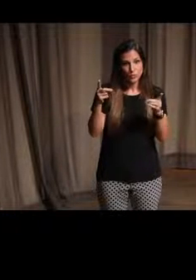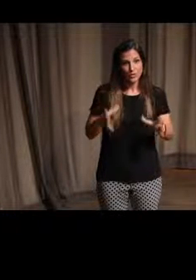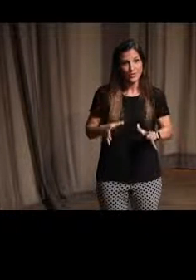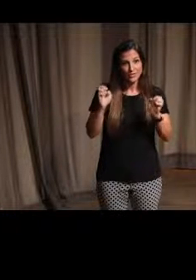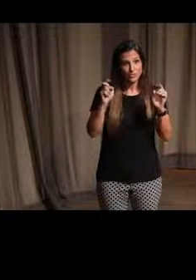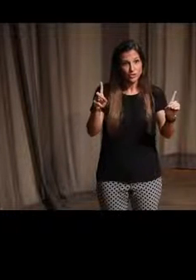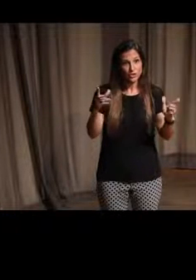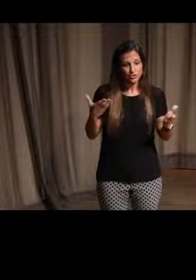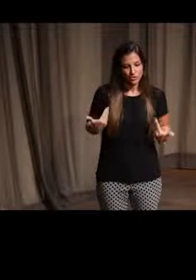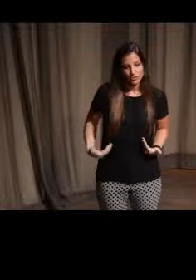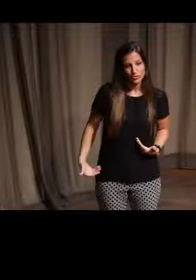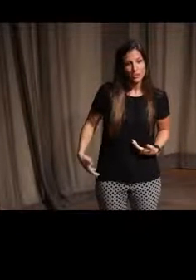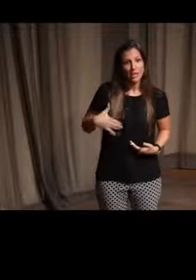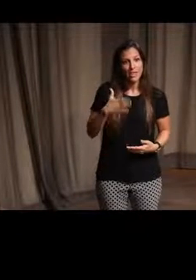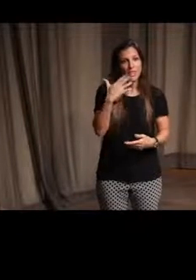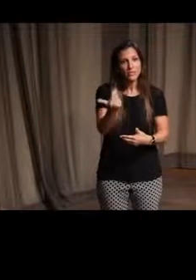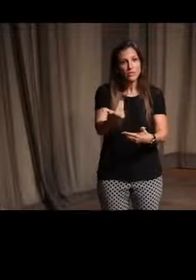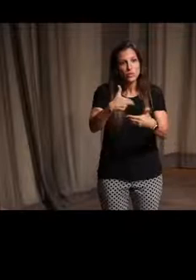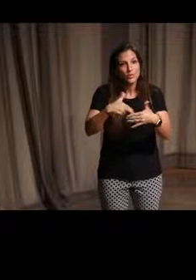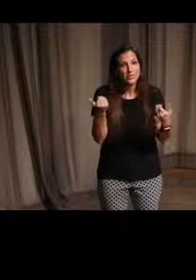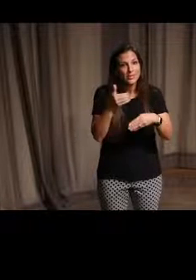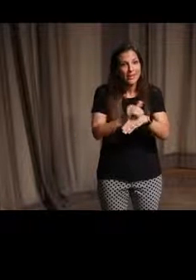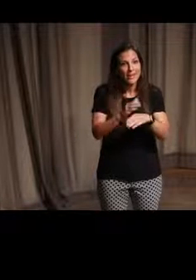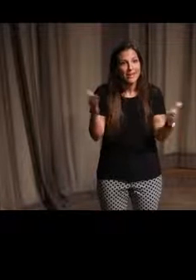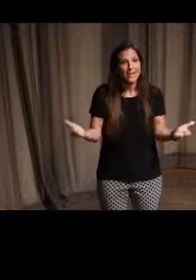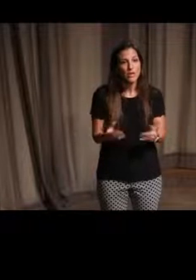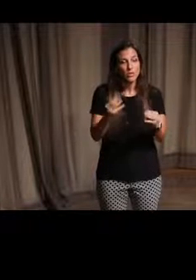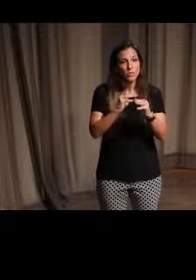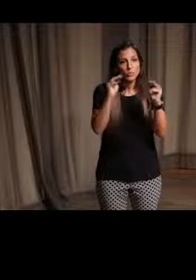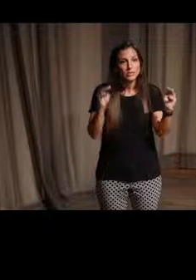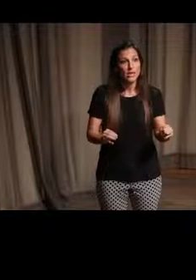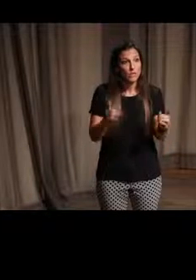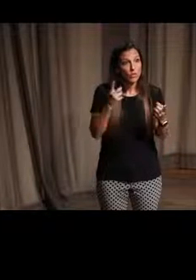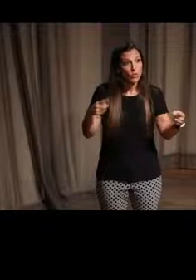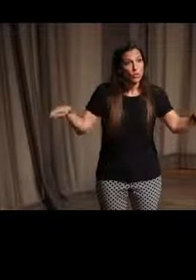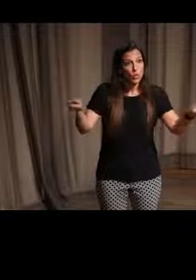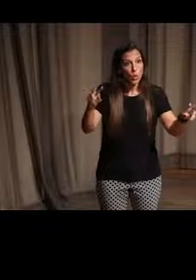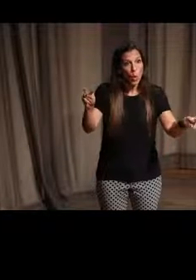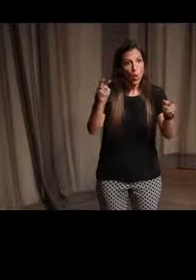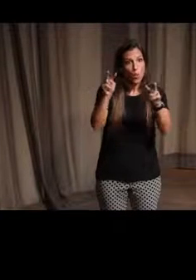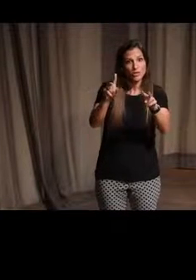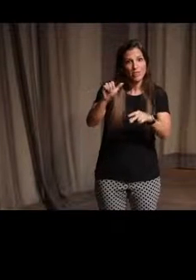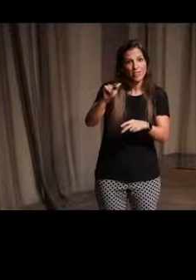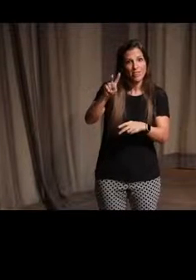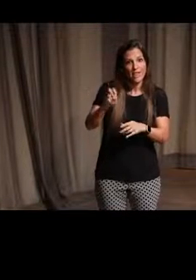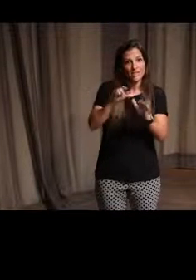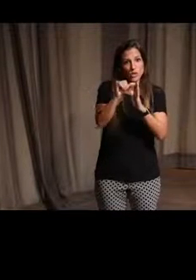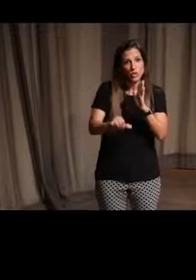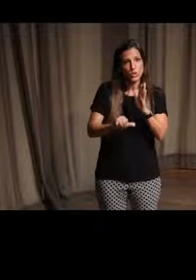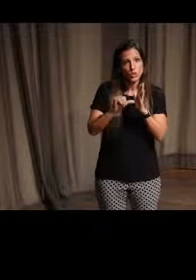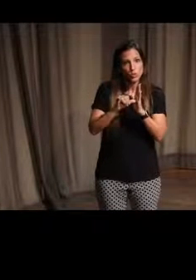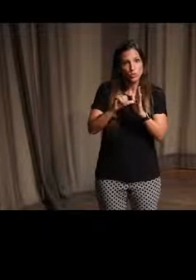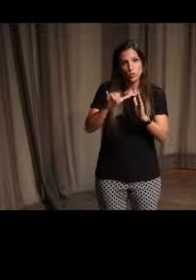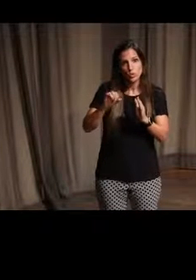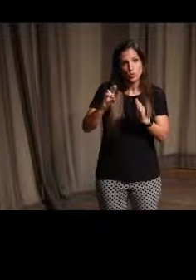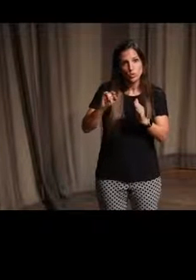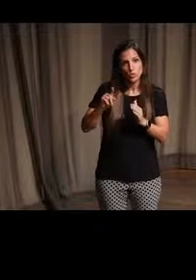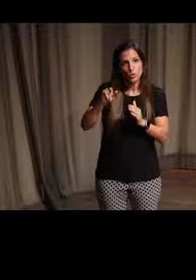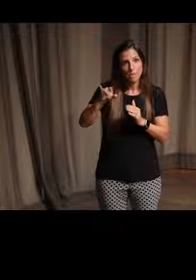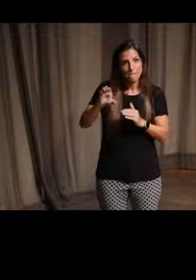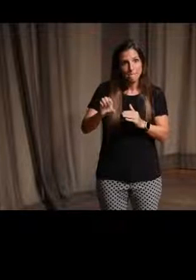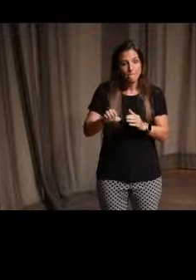thank you all for joining us tonight here at the museum and to those of you who are watching live on YouTube. Art